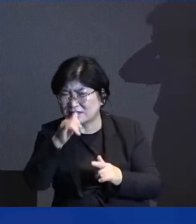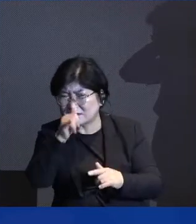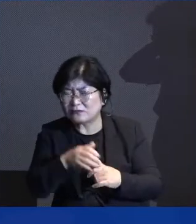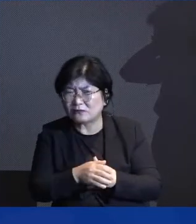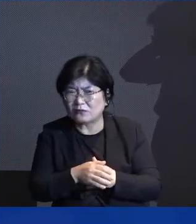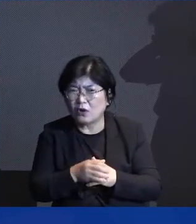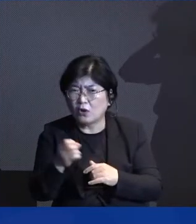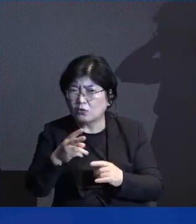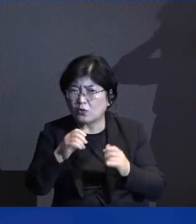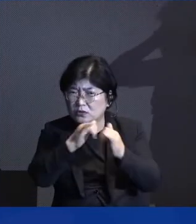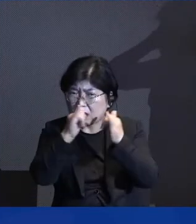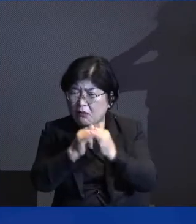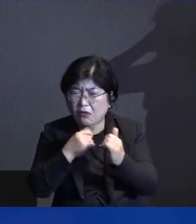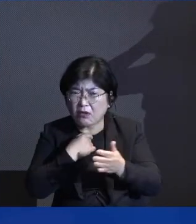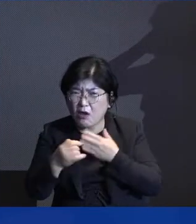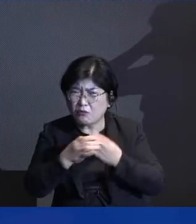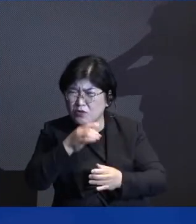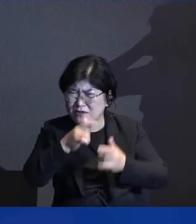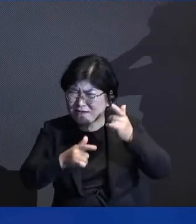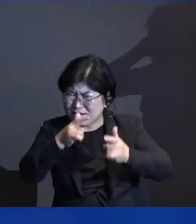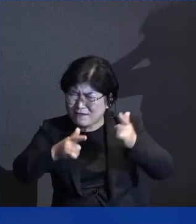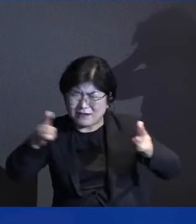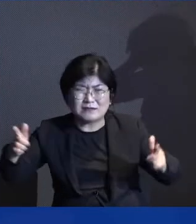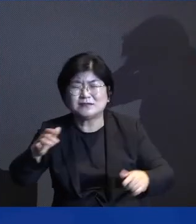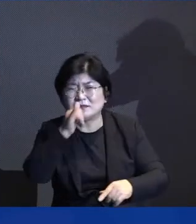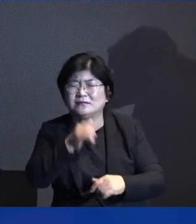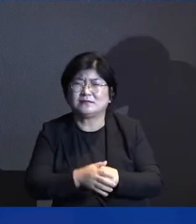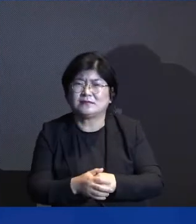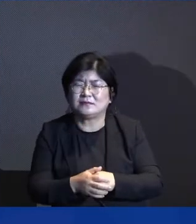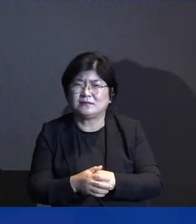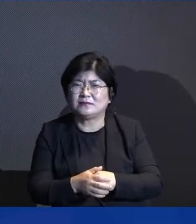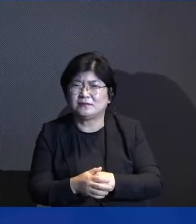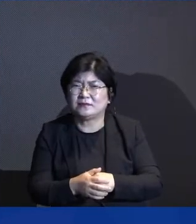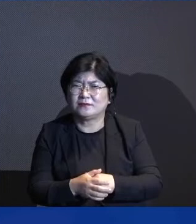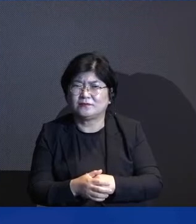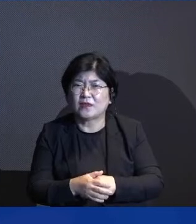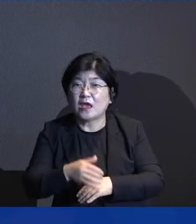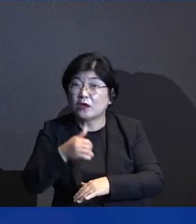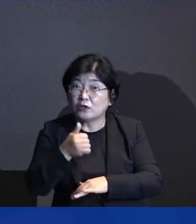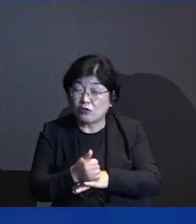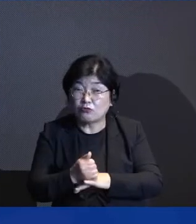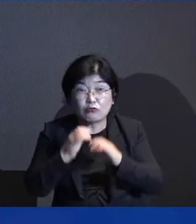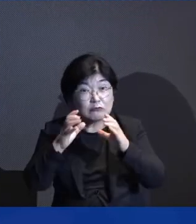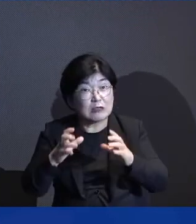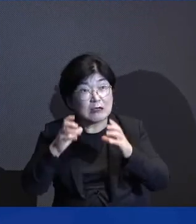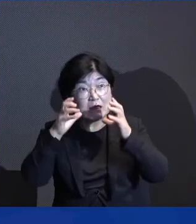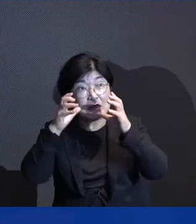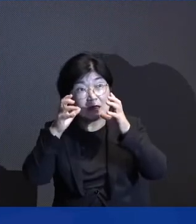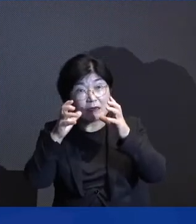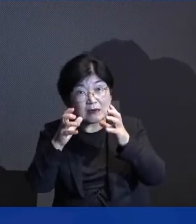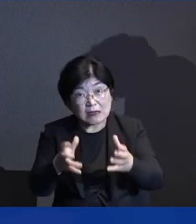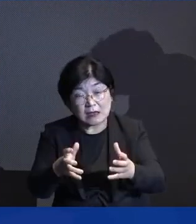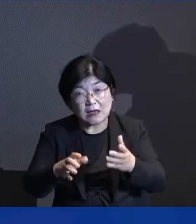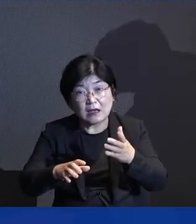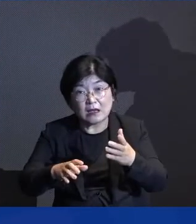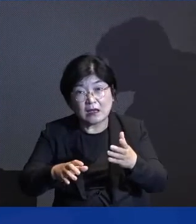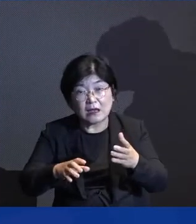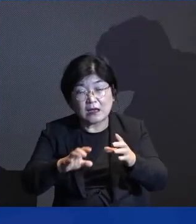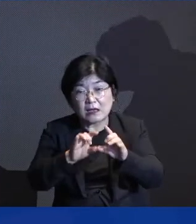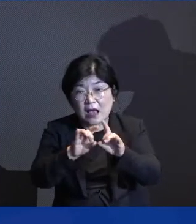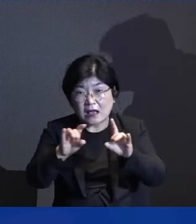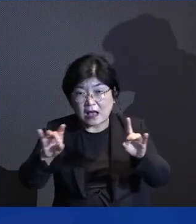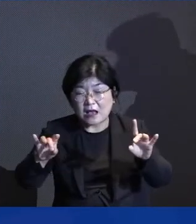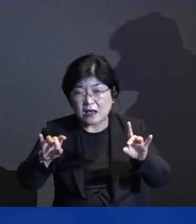experience. And definitely across the different country, we have different gender norm and gender values.